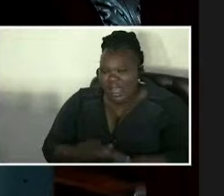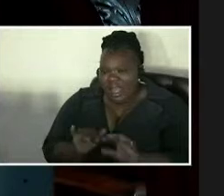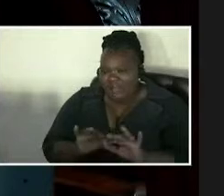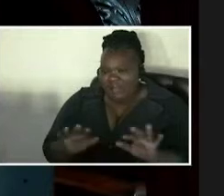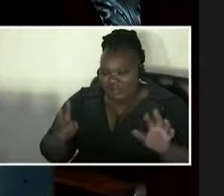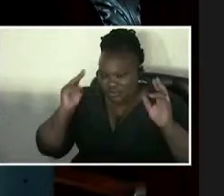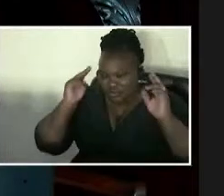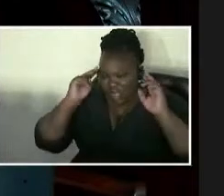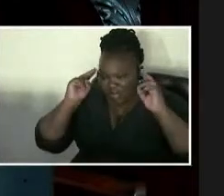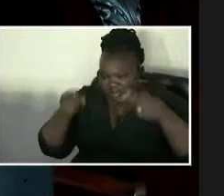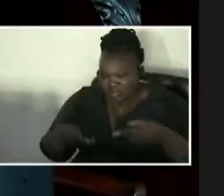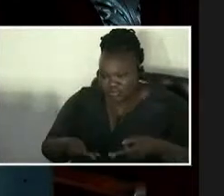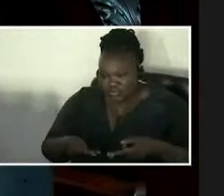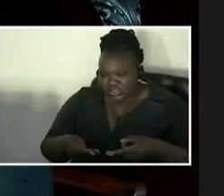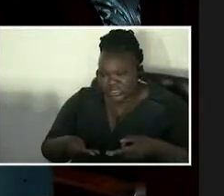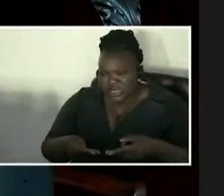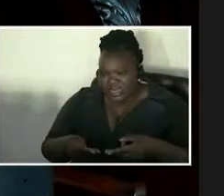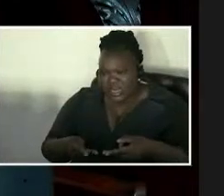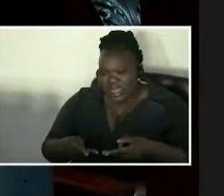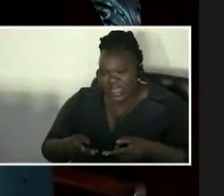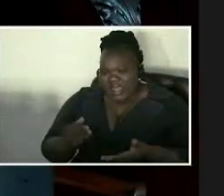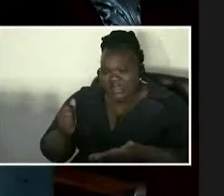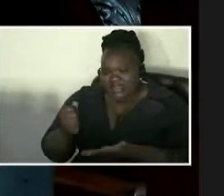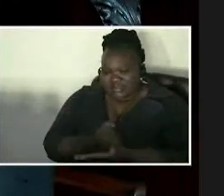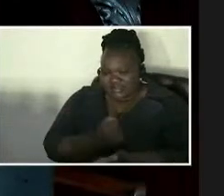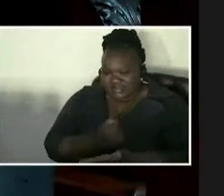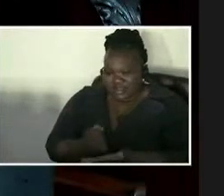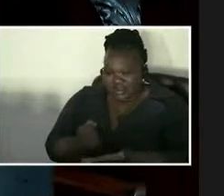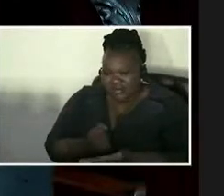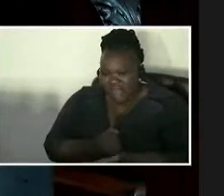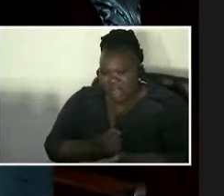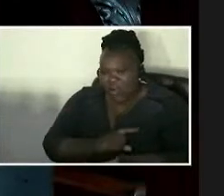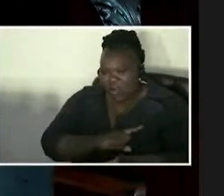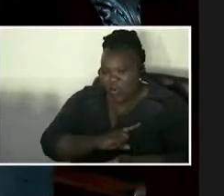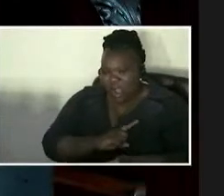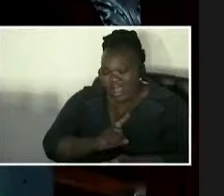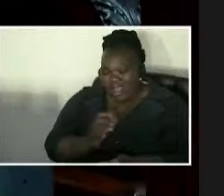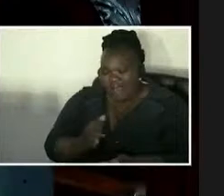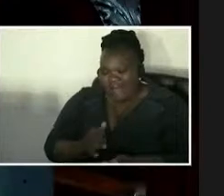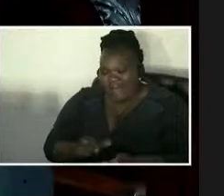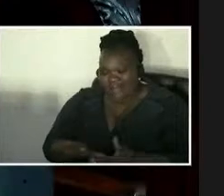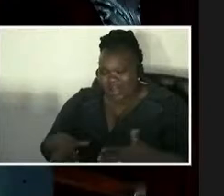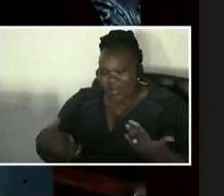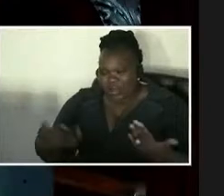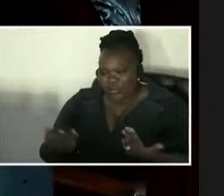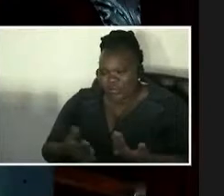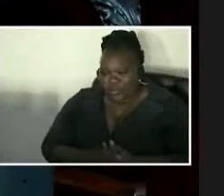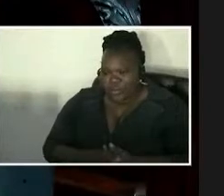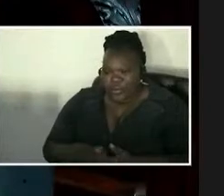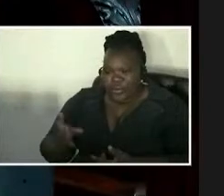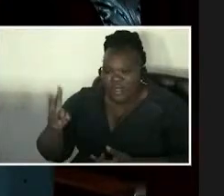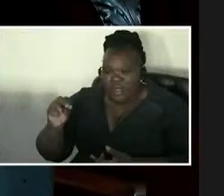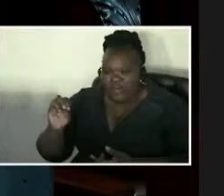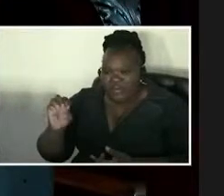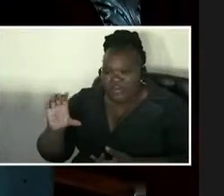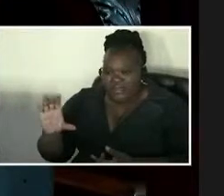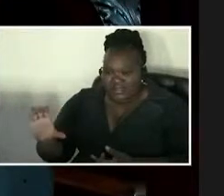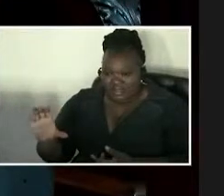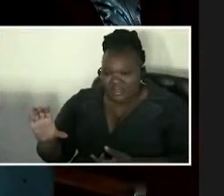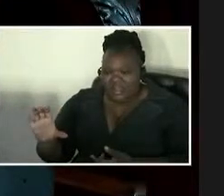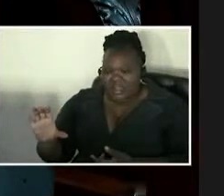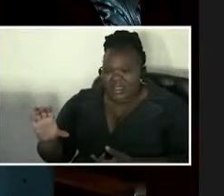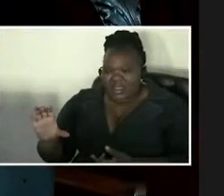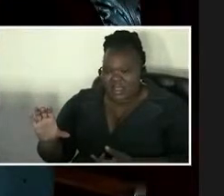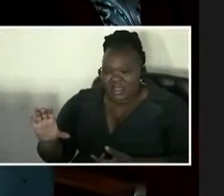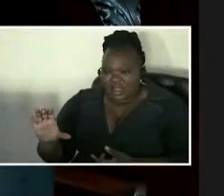park rainy and port ships and state mortuaries due to the lack of water now mec you sit